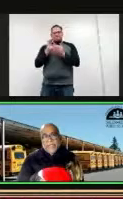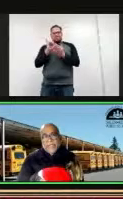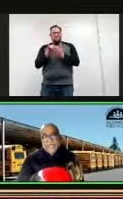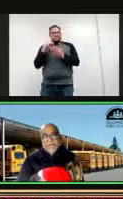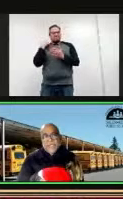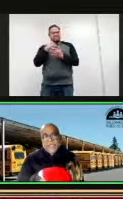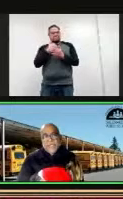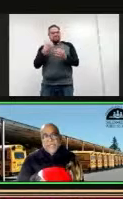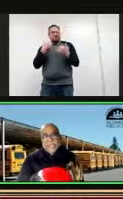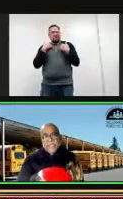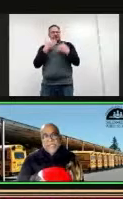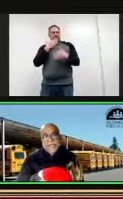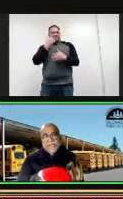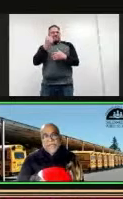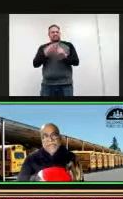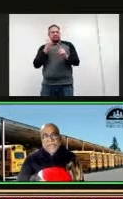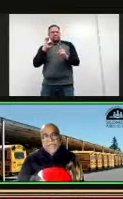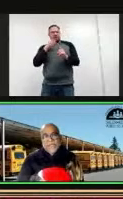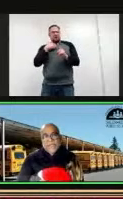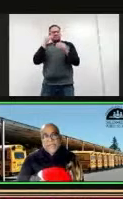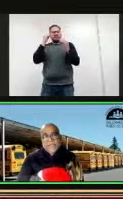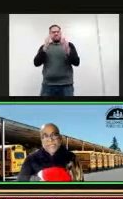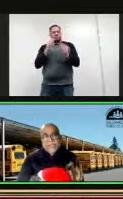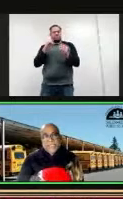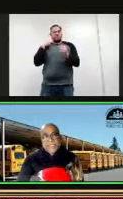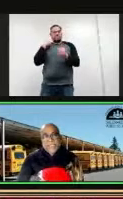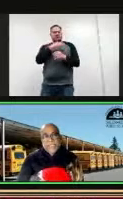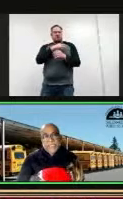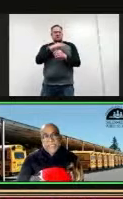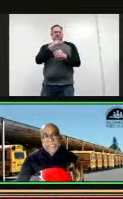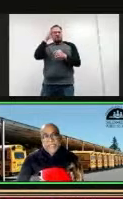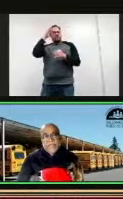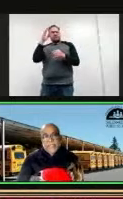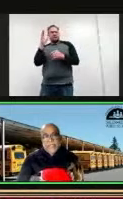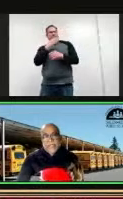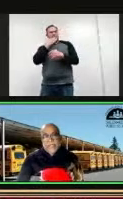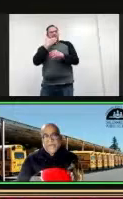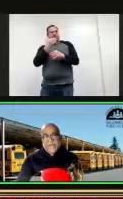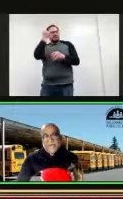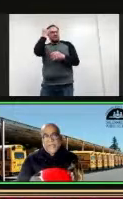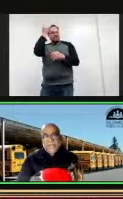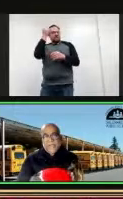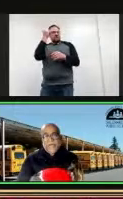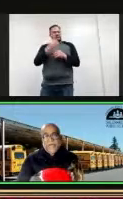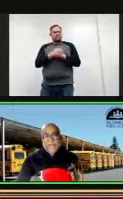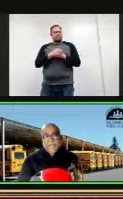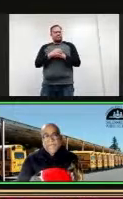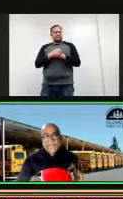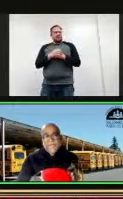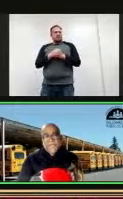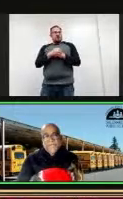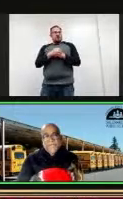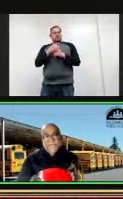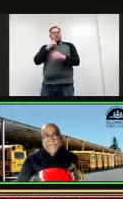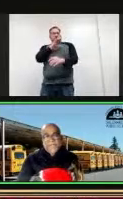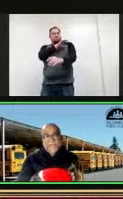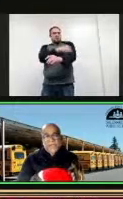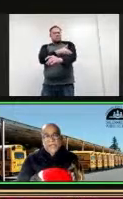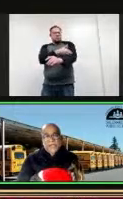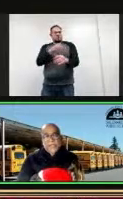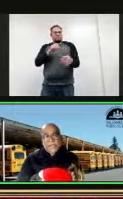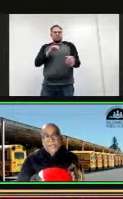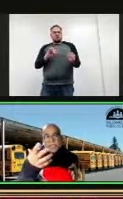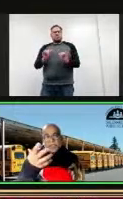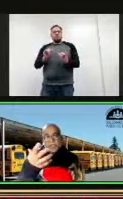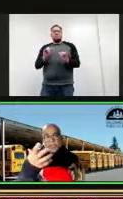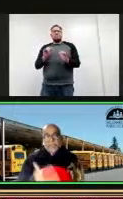best out of our teachers and staff, and they come up with their best ideas and they feel safe and empowered. They're all